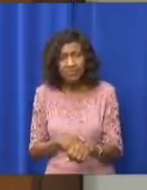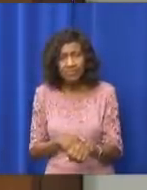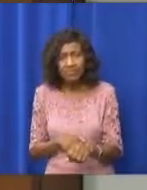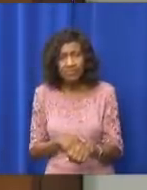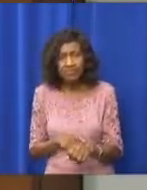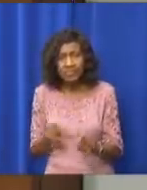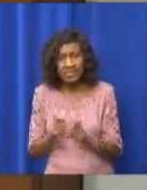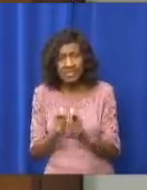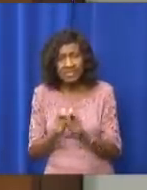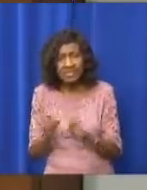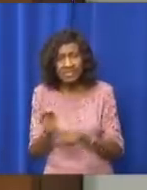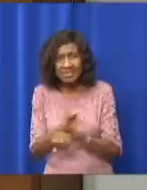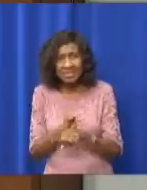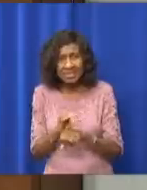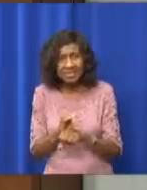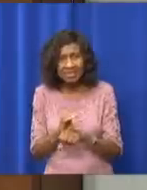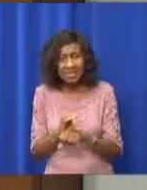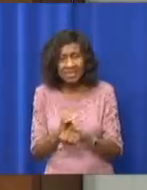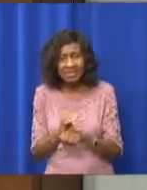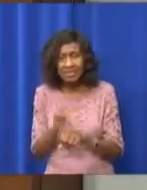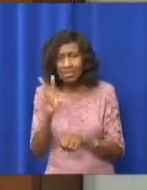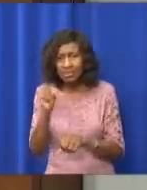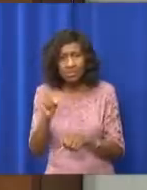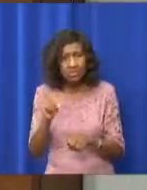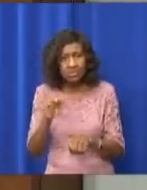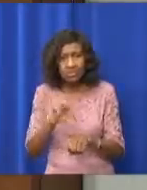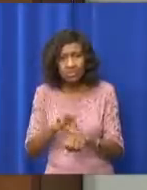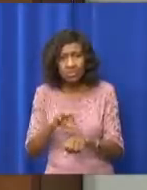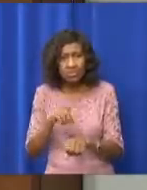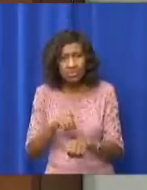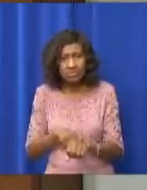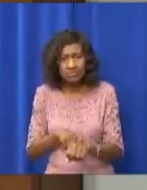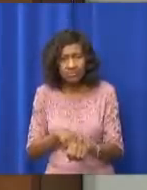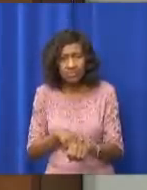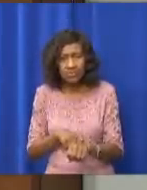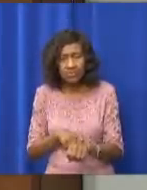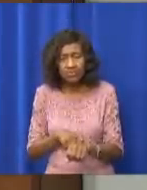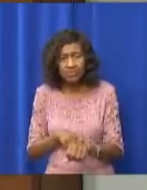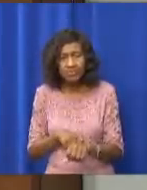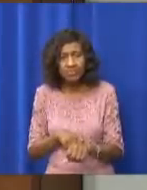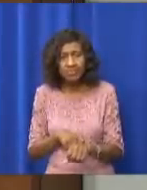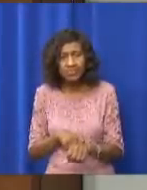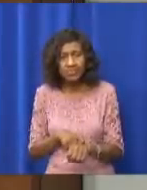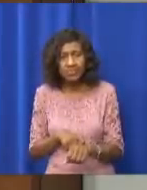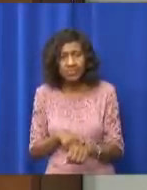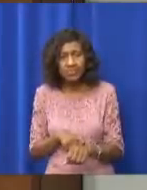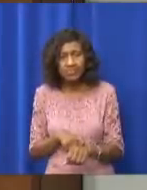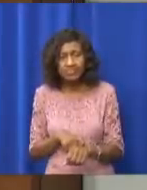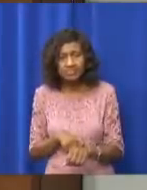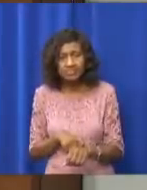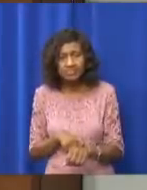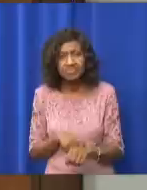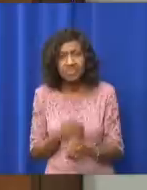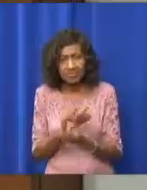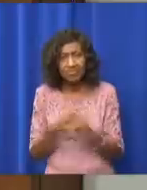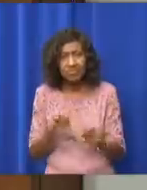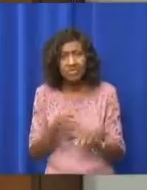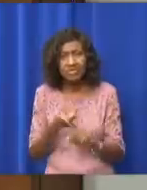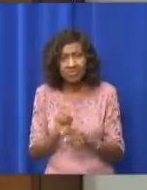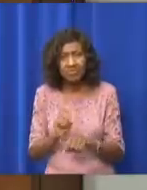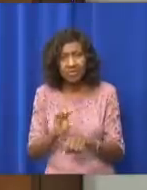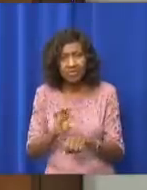Little Cayman, no curfew order is in place, and the only regulations applicable are contained in SL 45 of